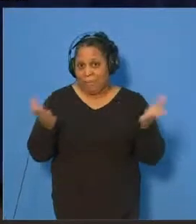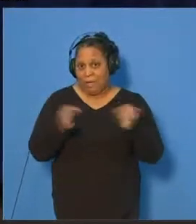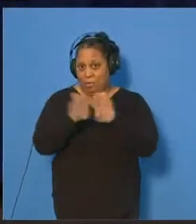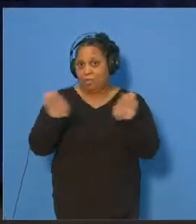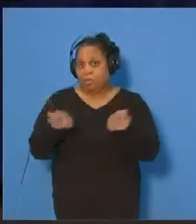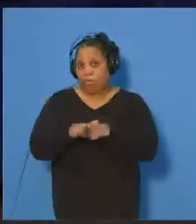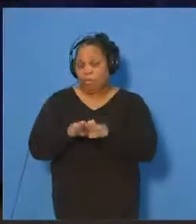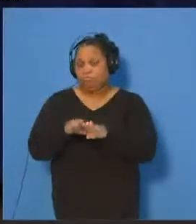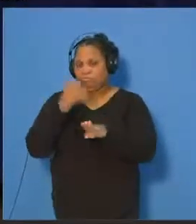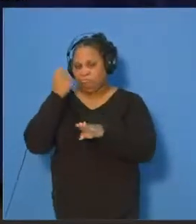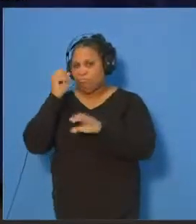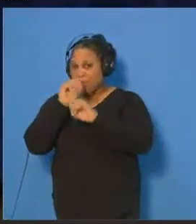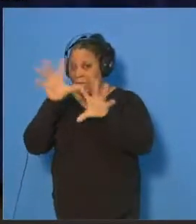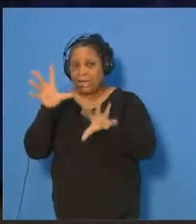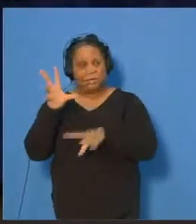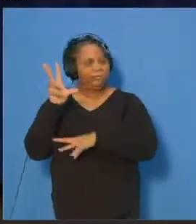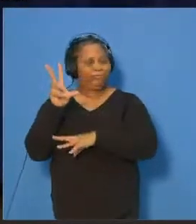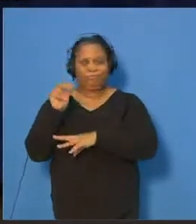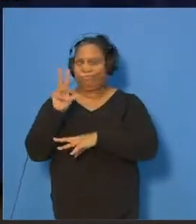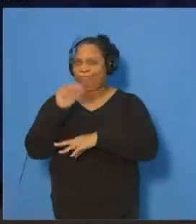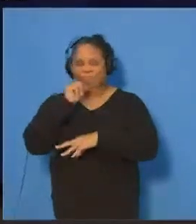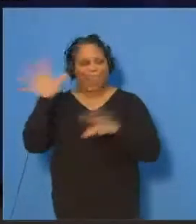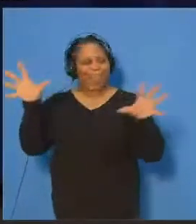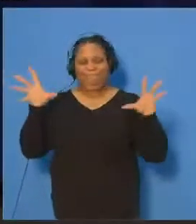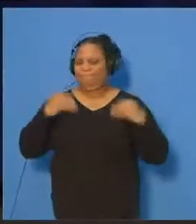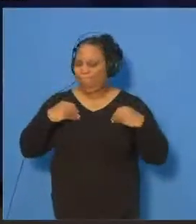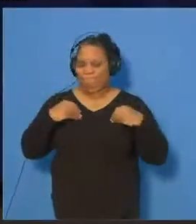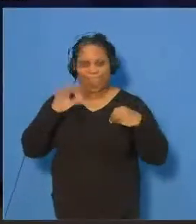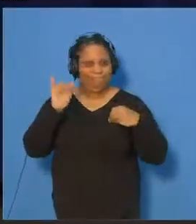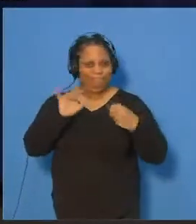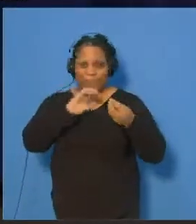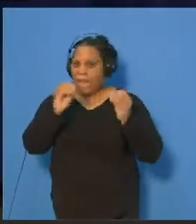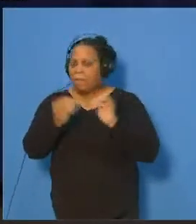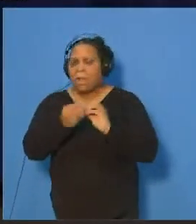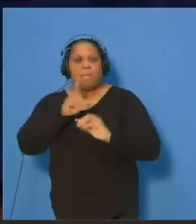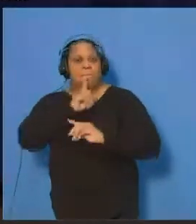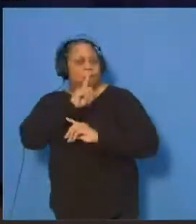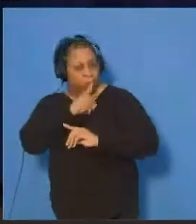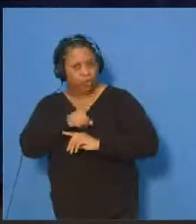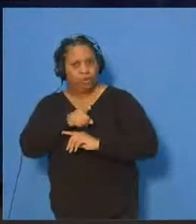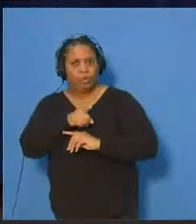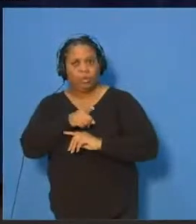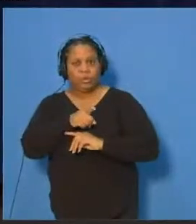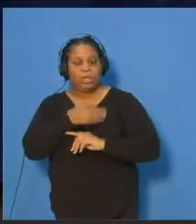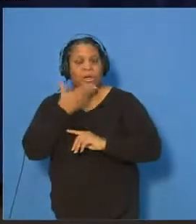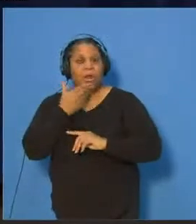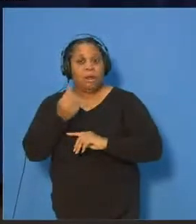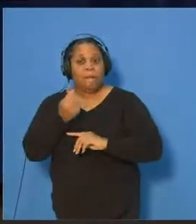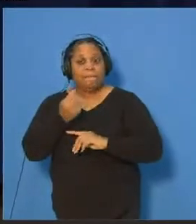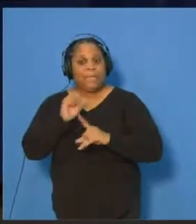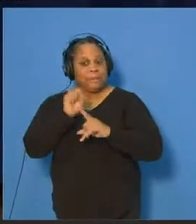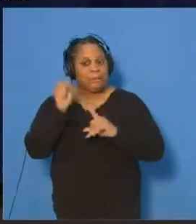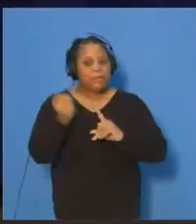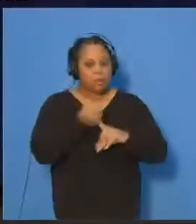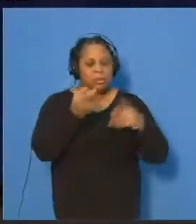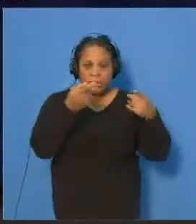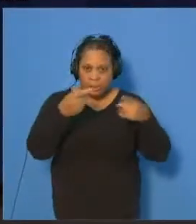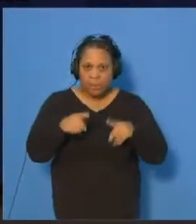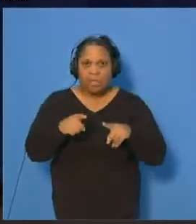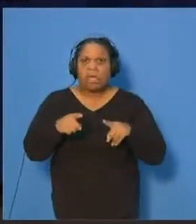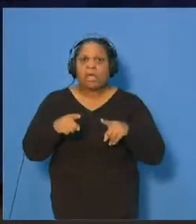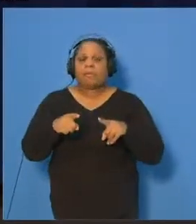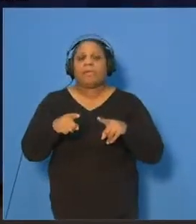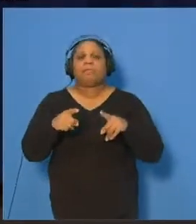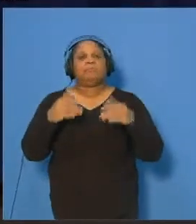very clearly on that, no, we have not. And we are going to make sure that even on the better case scenario and all the rest, that we are going